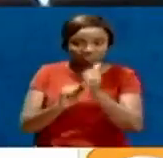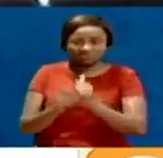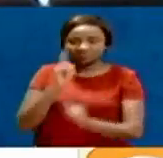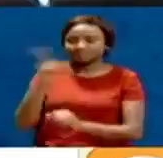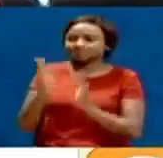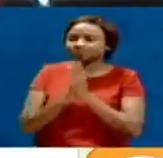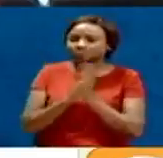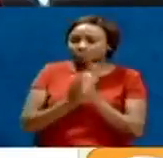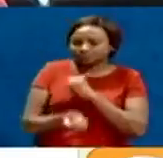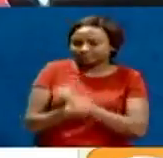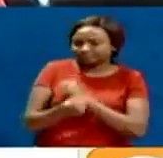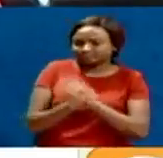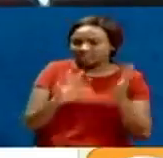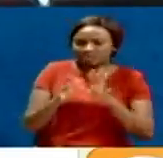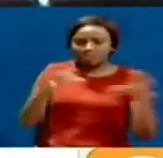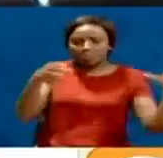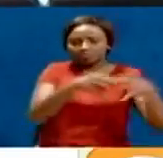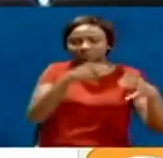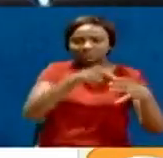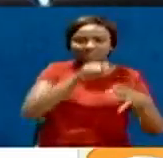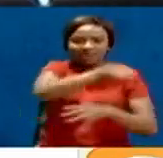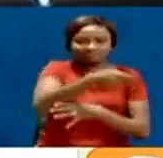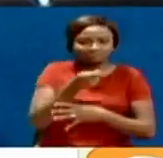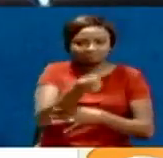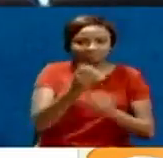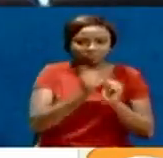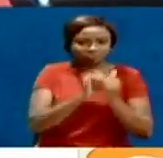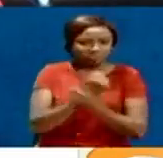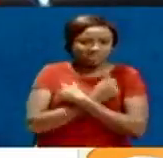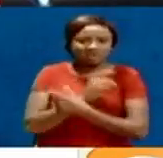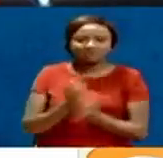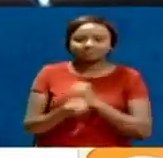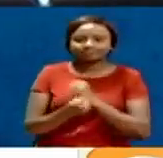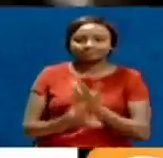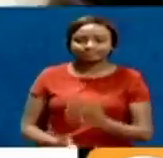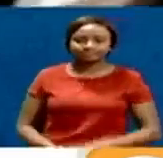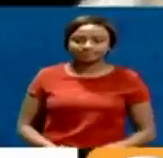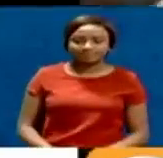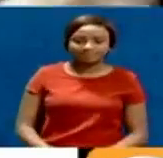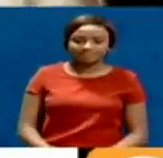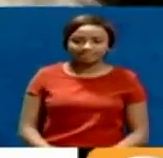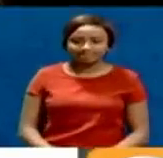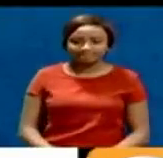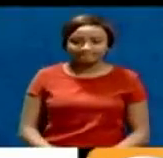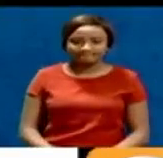Mukami Wambora spent time with the fencing community in Kenya and tells us more.